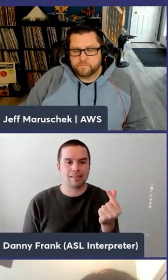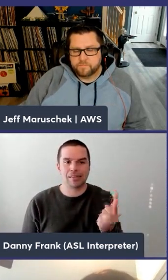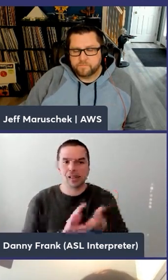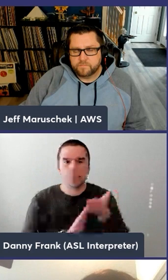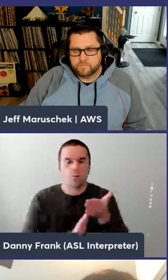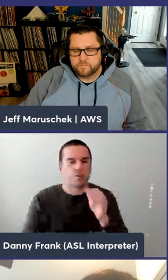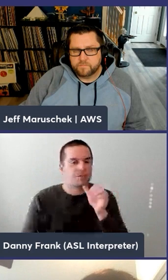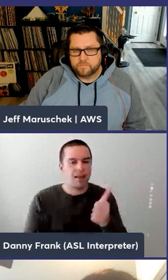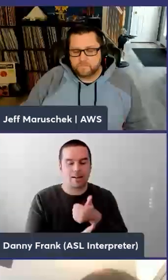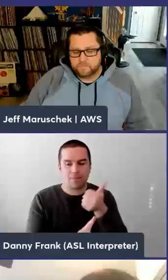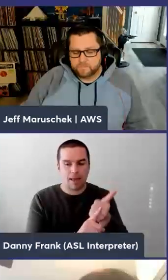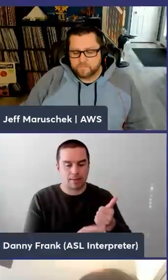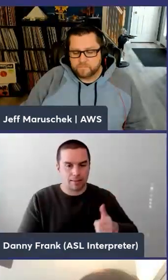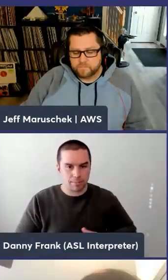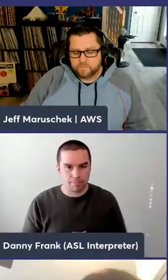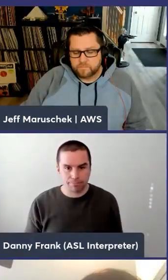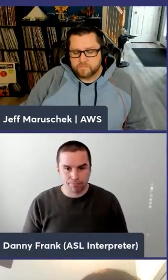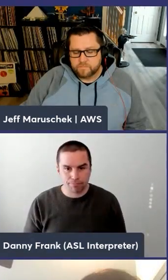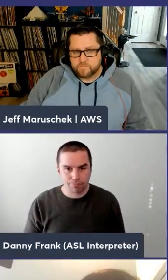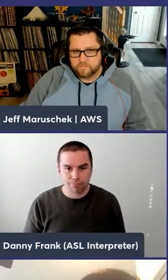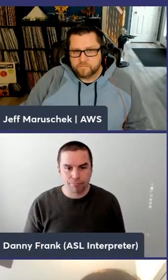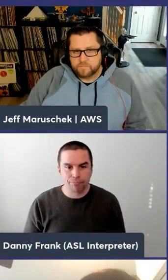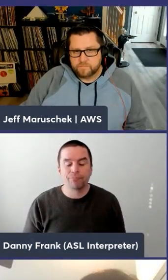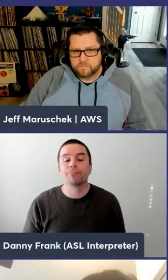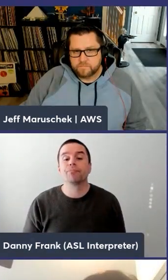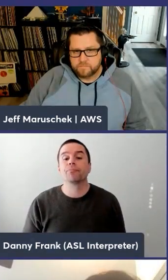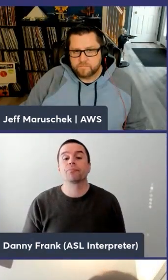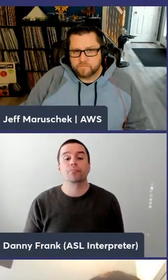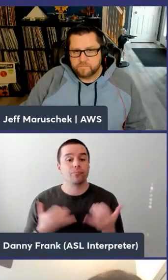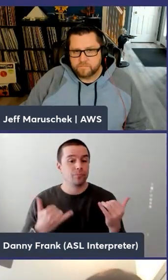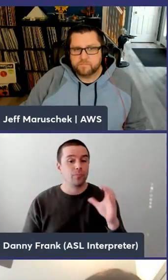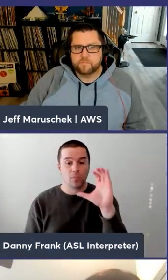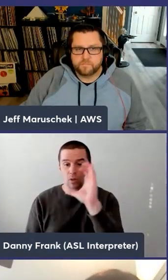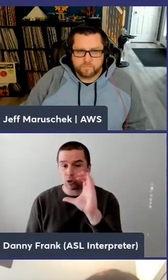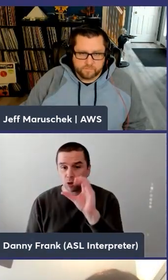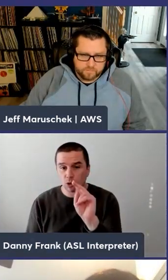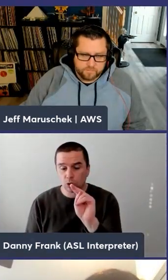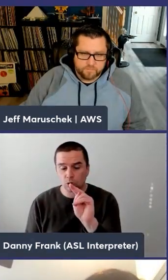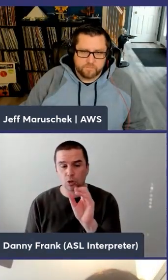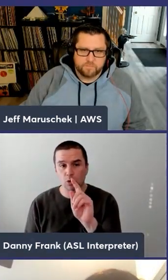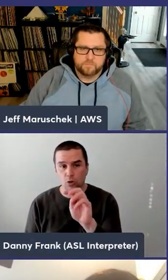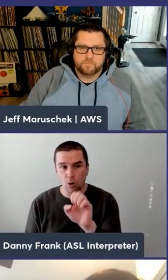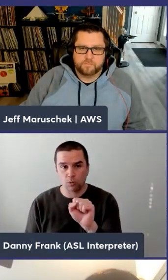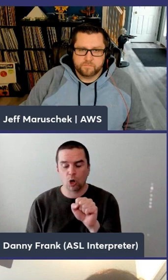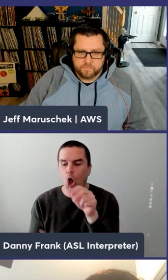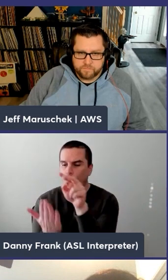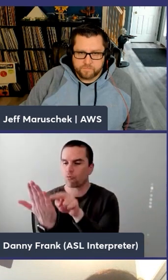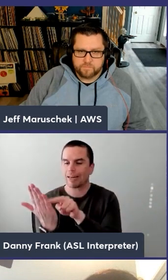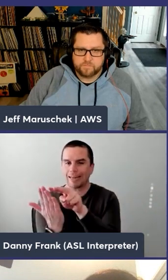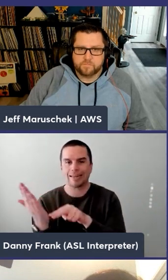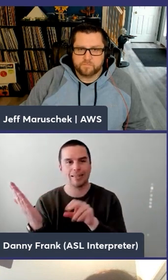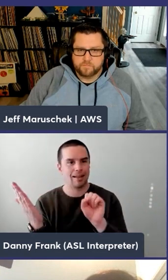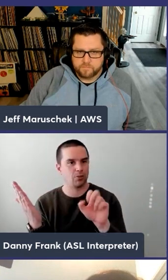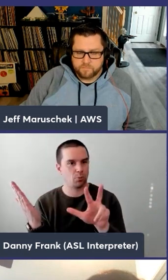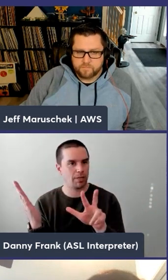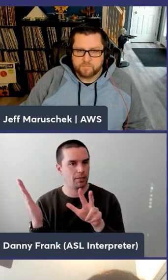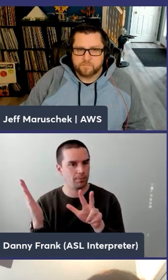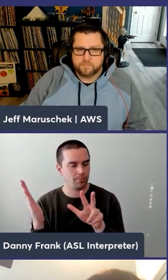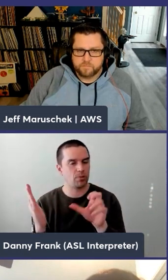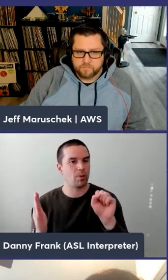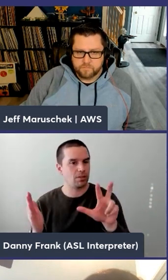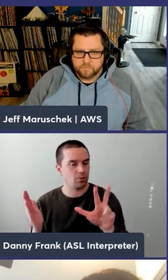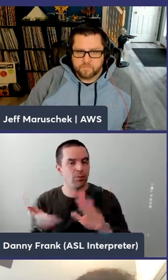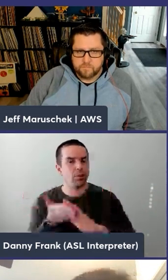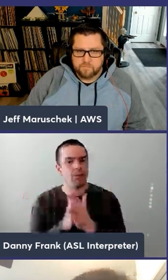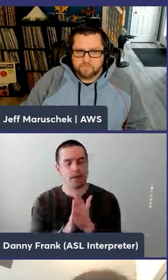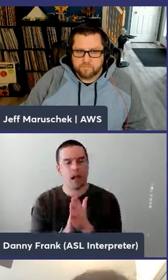And the next we do is the search nodes are reading from S3, right? So S3 becomes, the